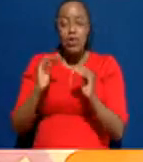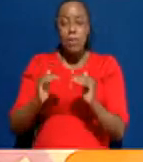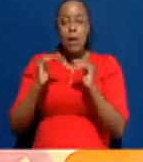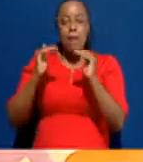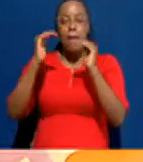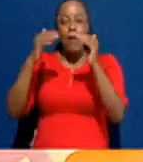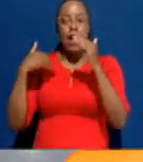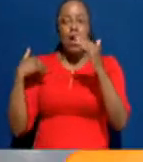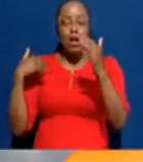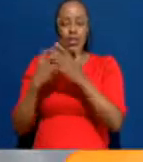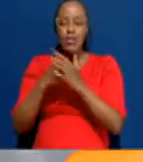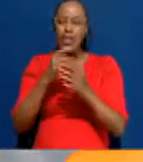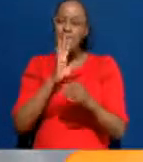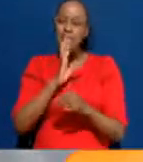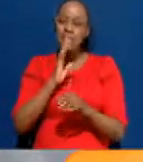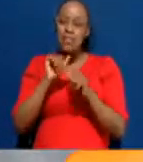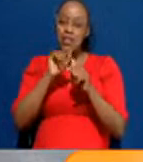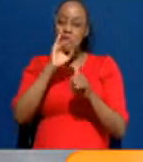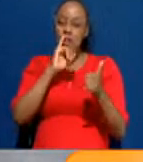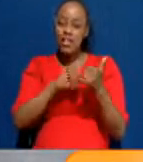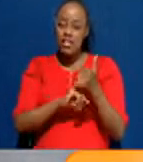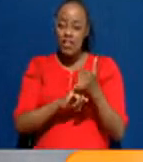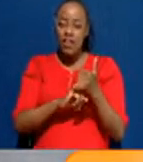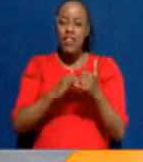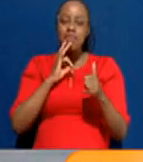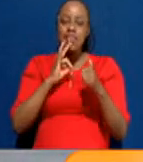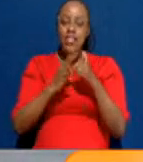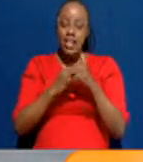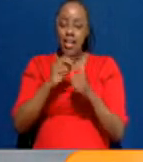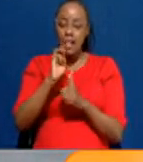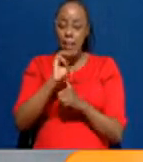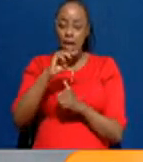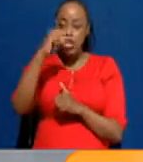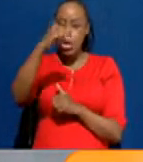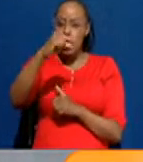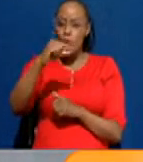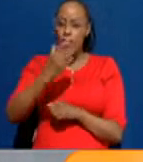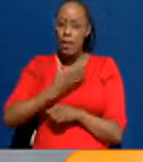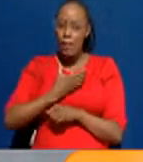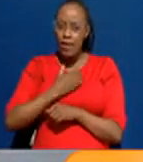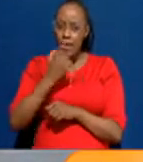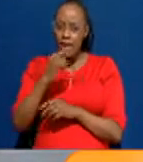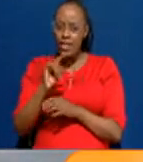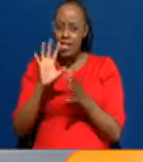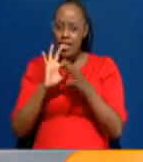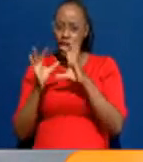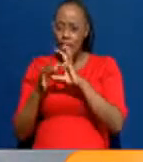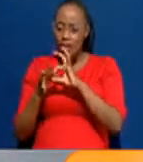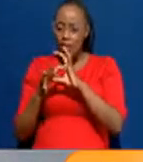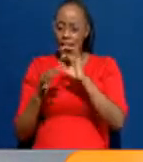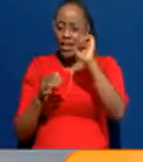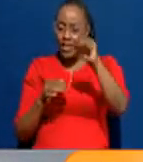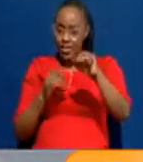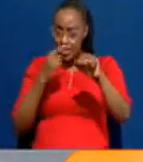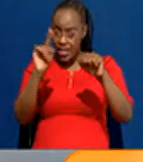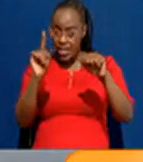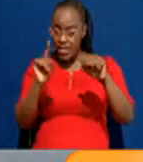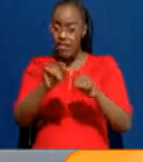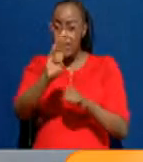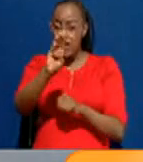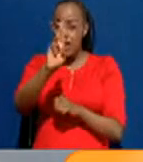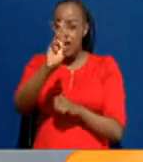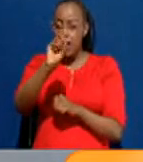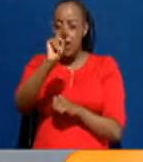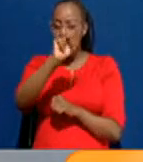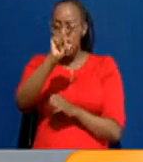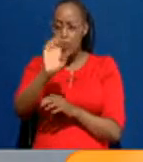yeah. You're speaking of your husband. He's former 800 meter gold medalist, a medalist in the Olympics, right? Yes. He got bronze. He got